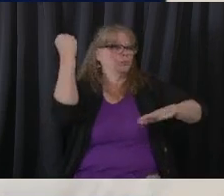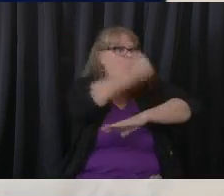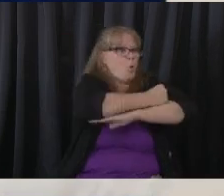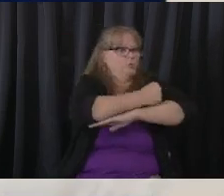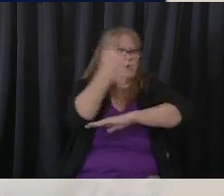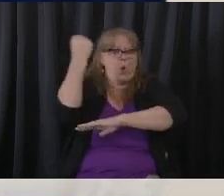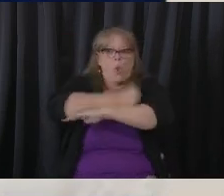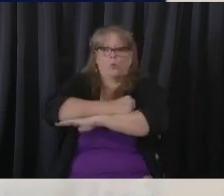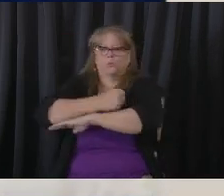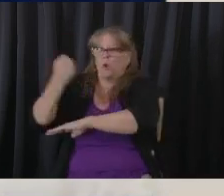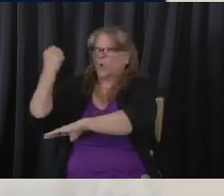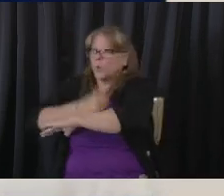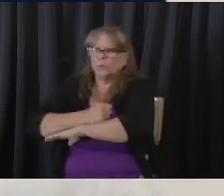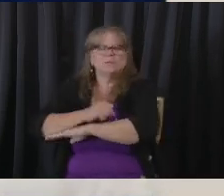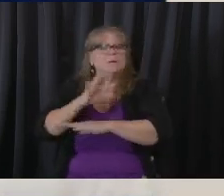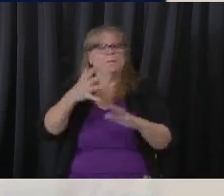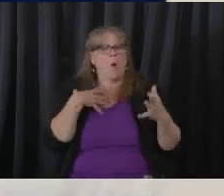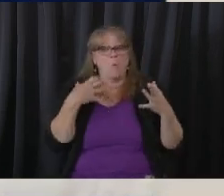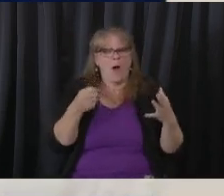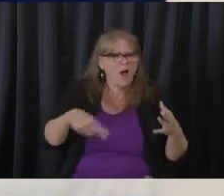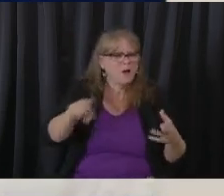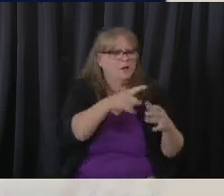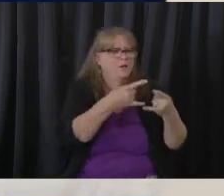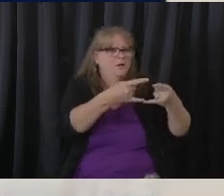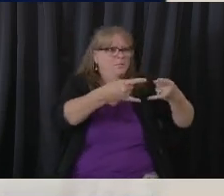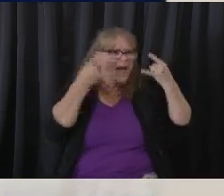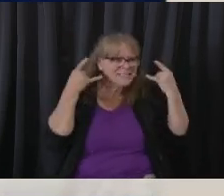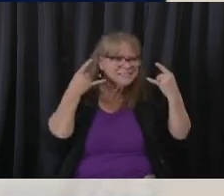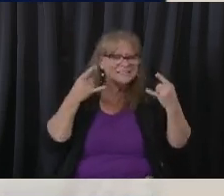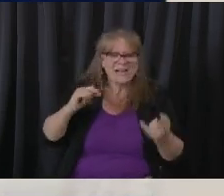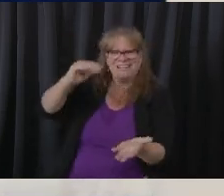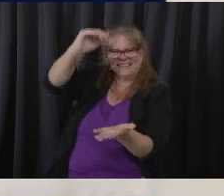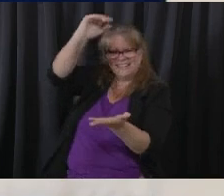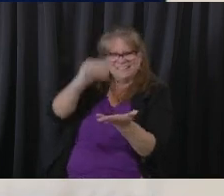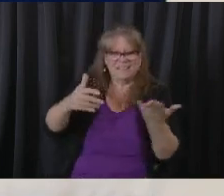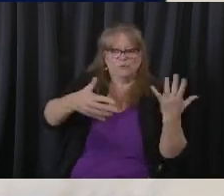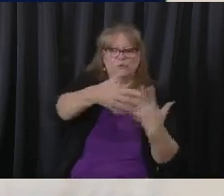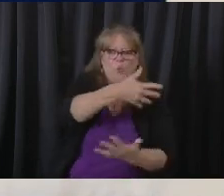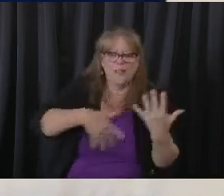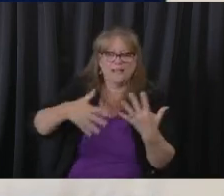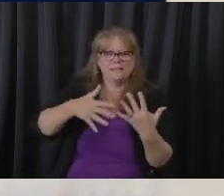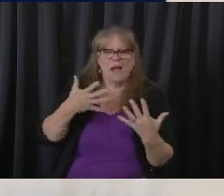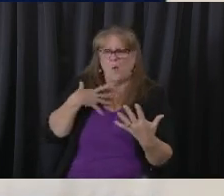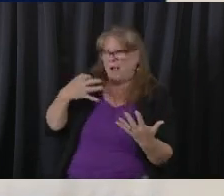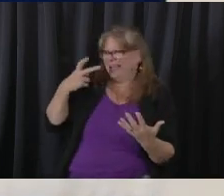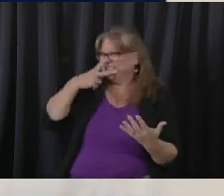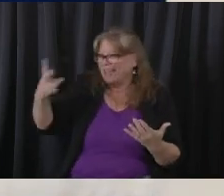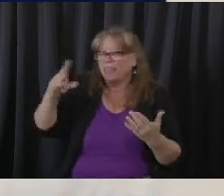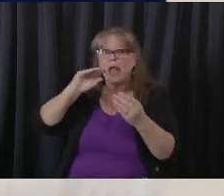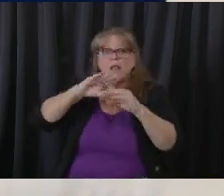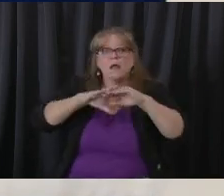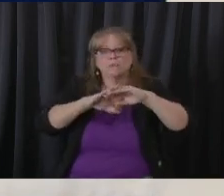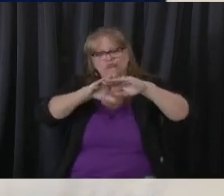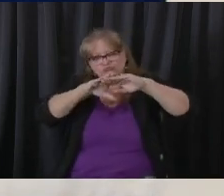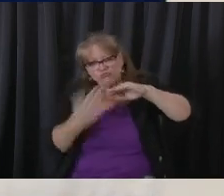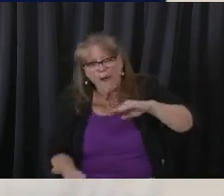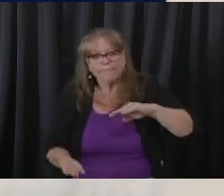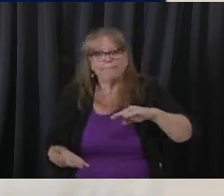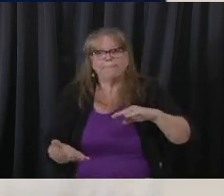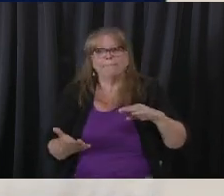that trend after early July. Through July, we can do it again. I know we can. We just need to do the same. We need to live more like we